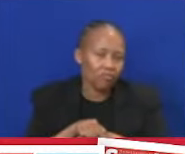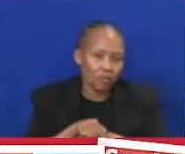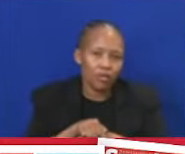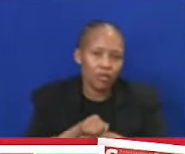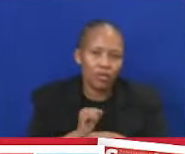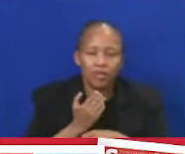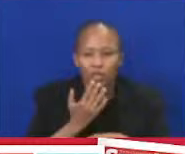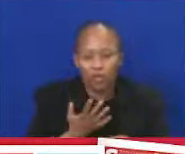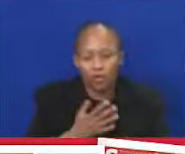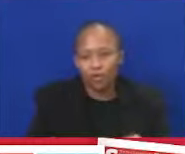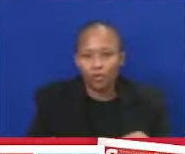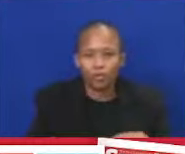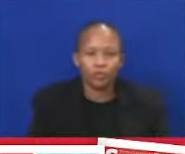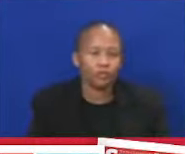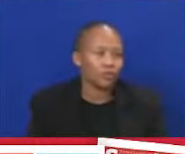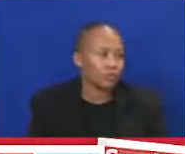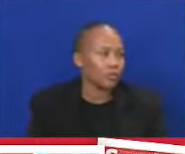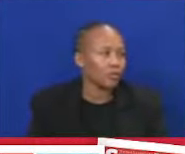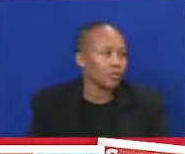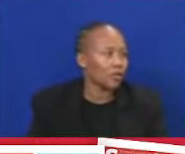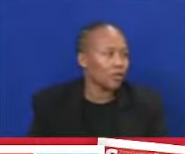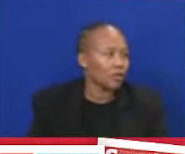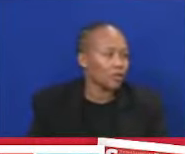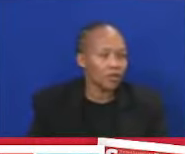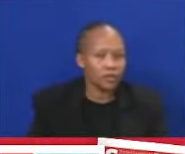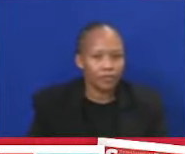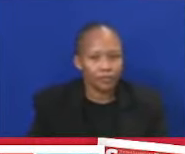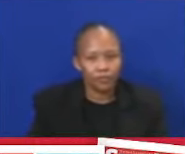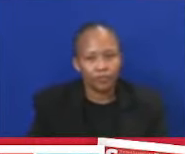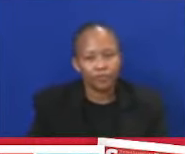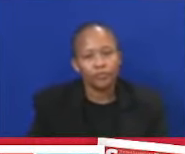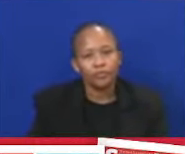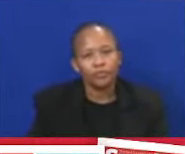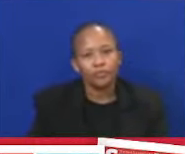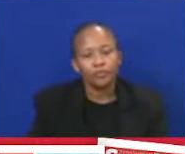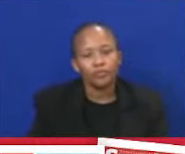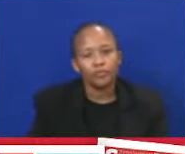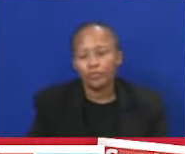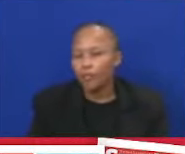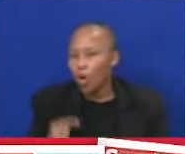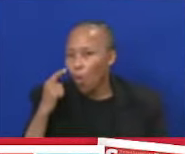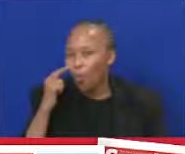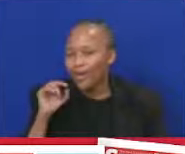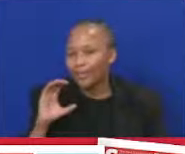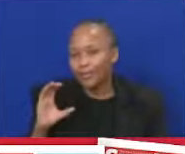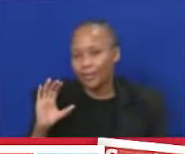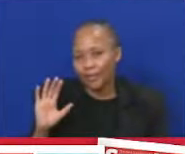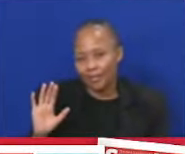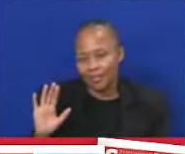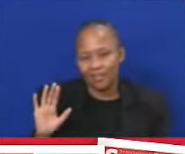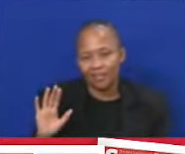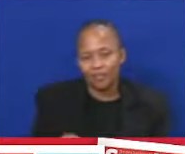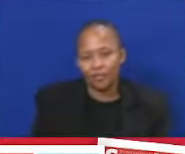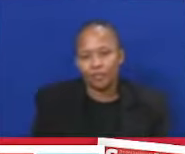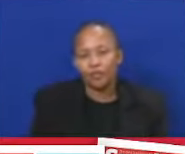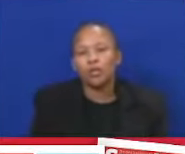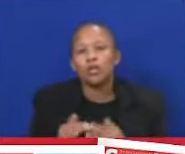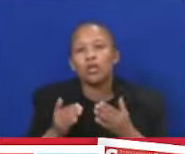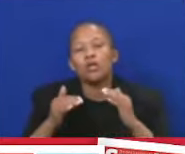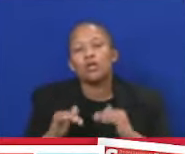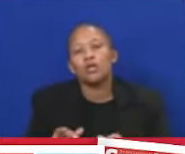Thank you. Thank you, Commissioner. Witness C, we are now at paragraph 26